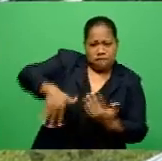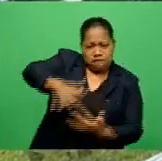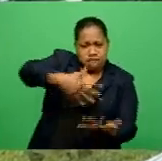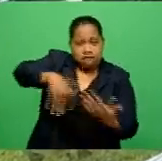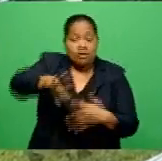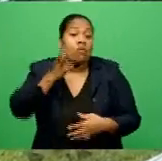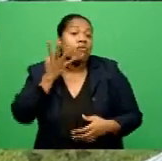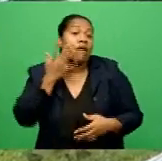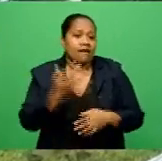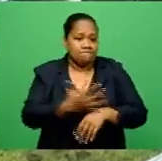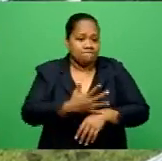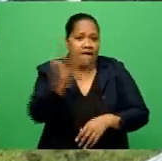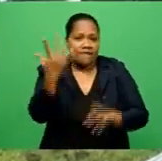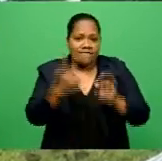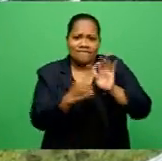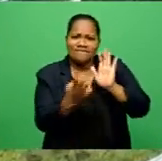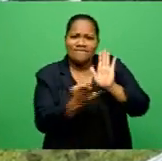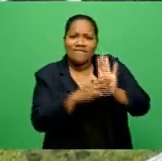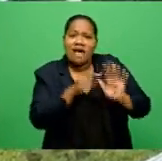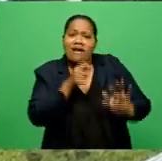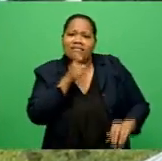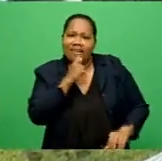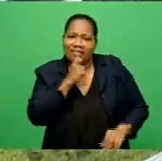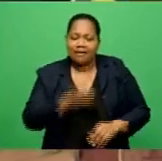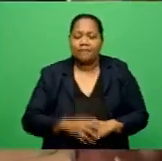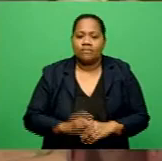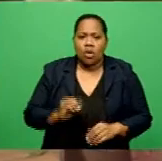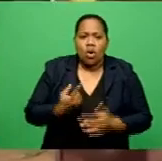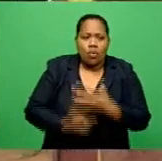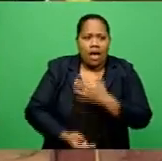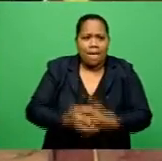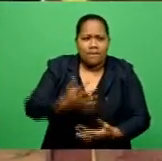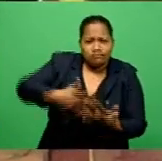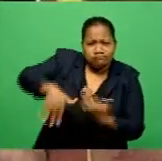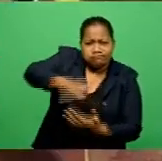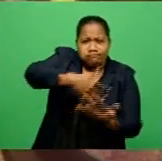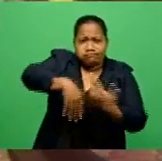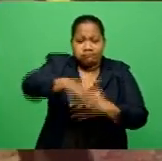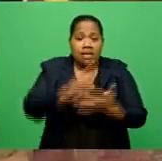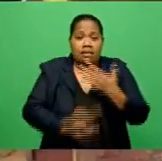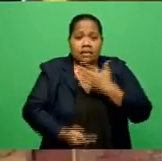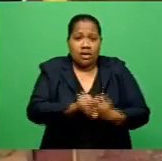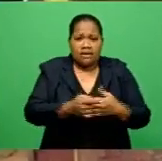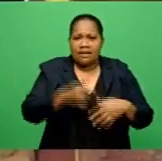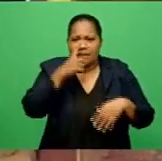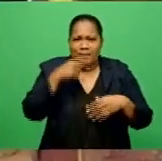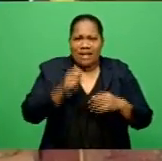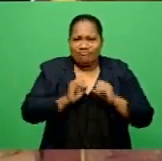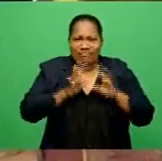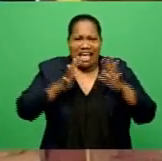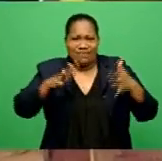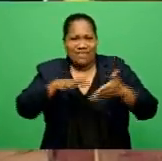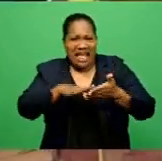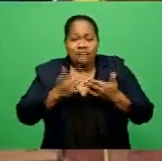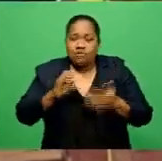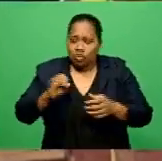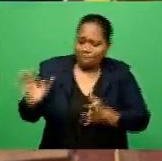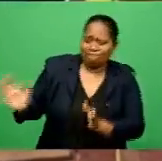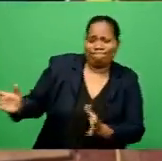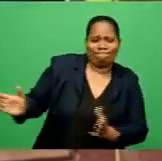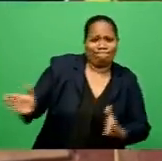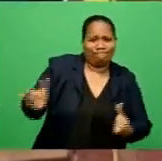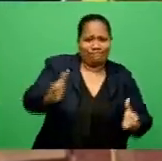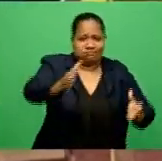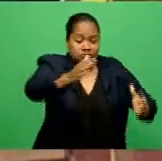shouted, screamed, and then we went for help, and then we brought them to the concrete building, that side. And then we stayed there